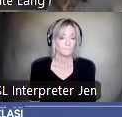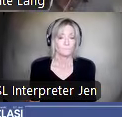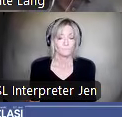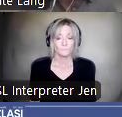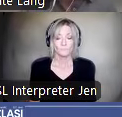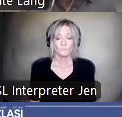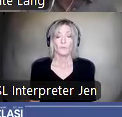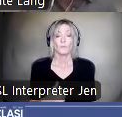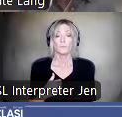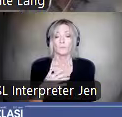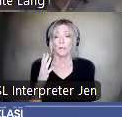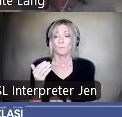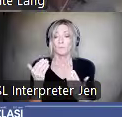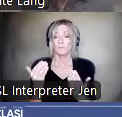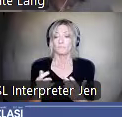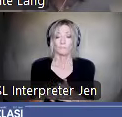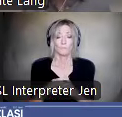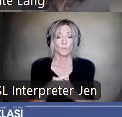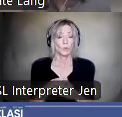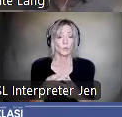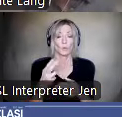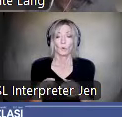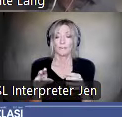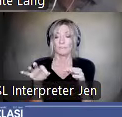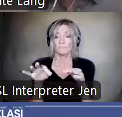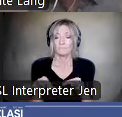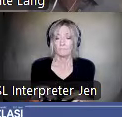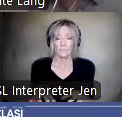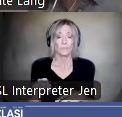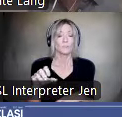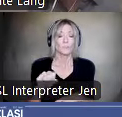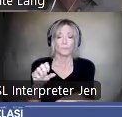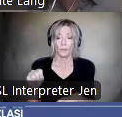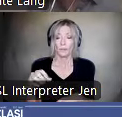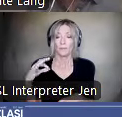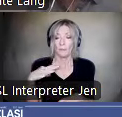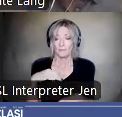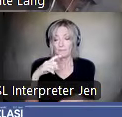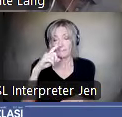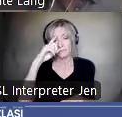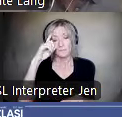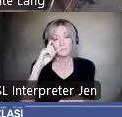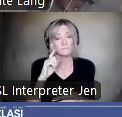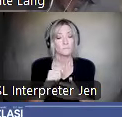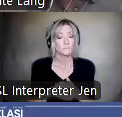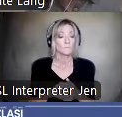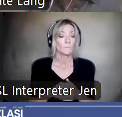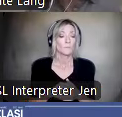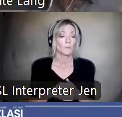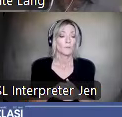So I'm going to start by doing a quick overview of Social Security benefits. So